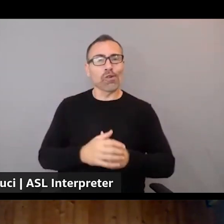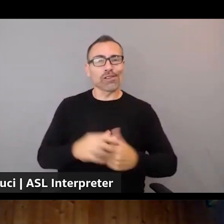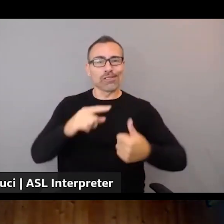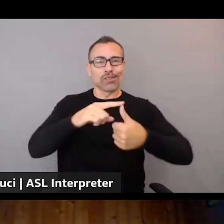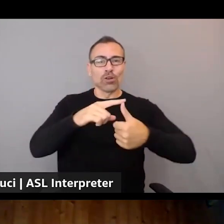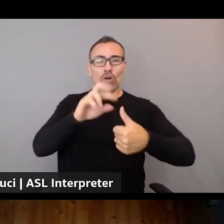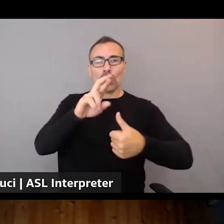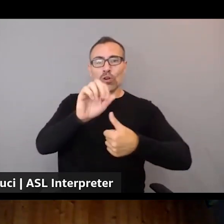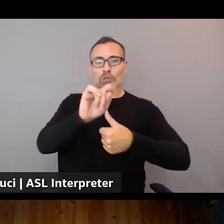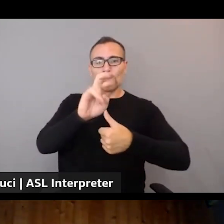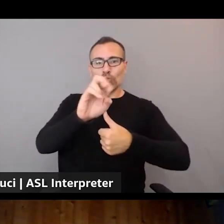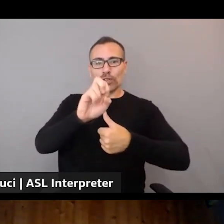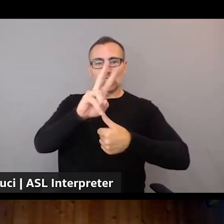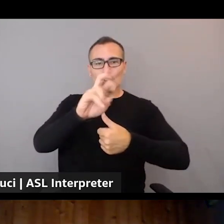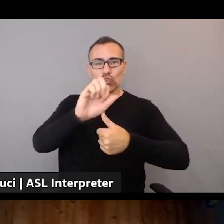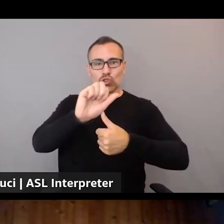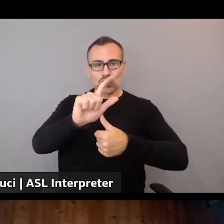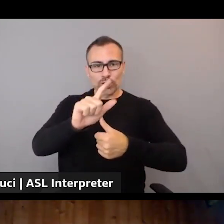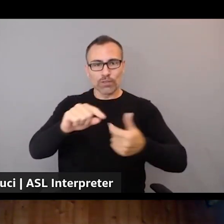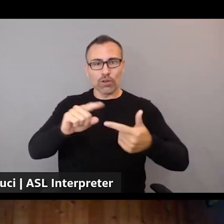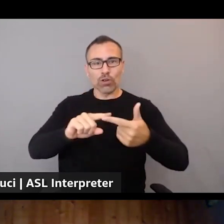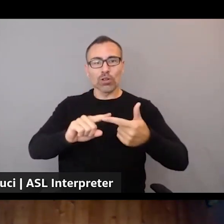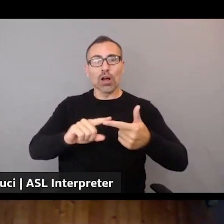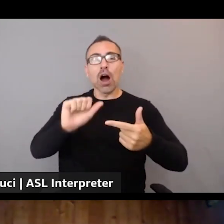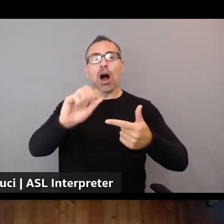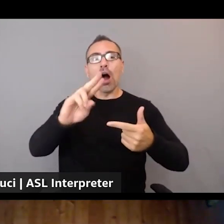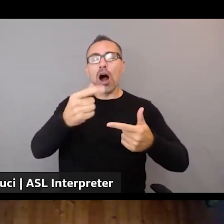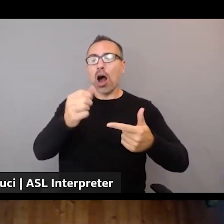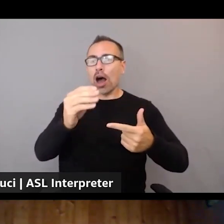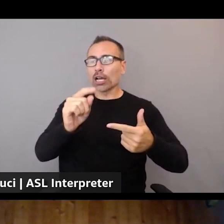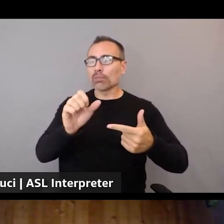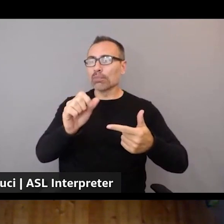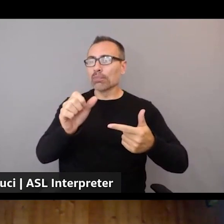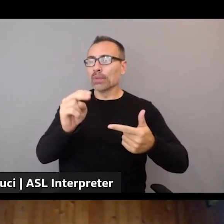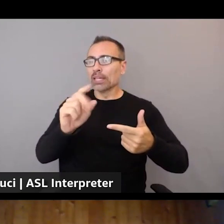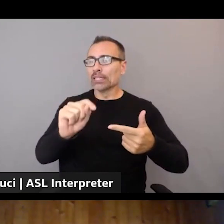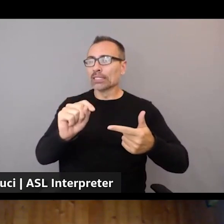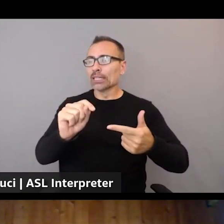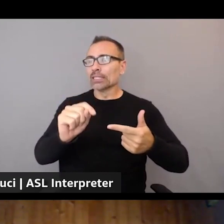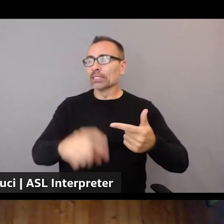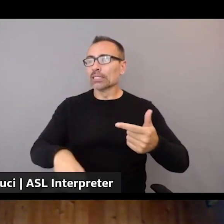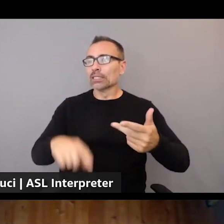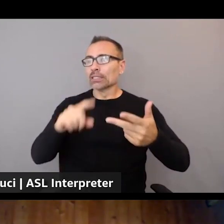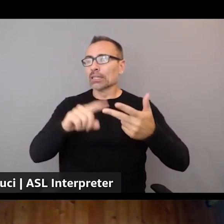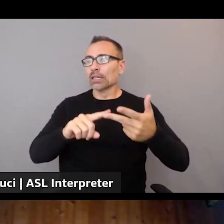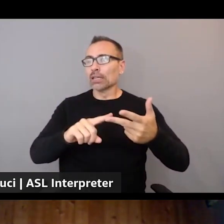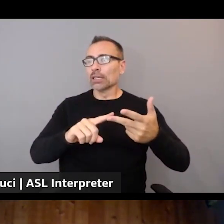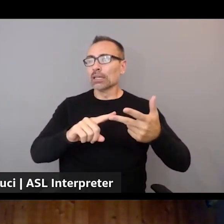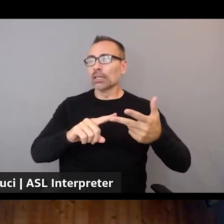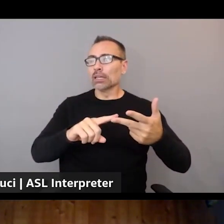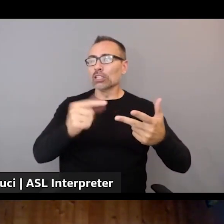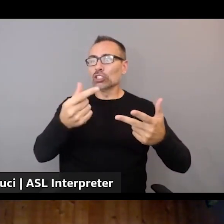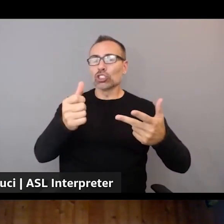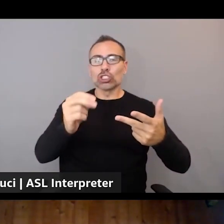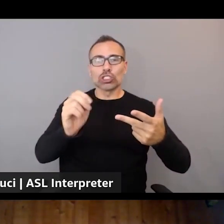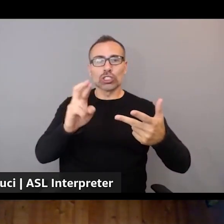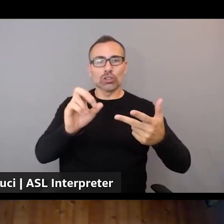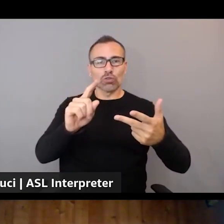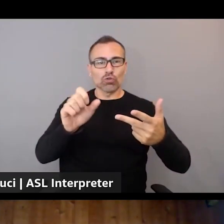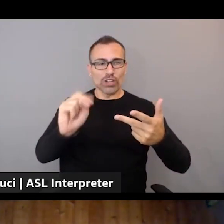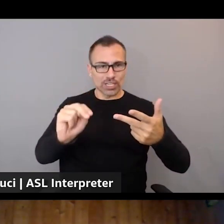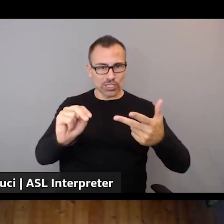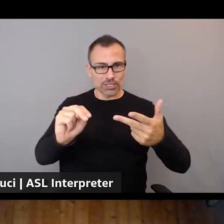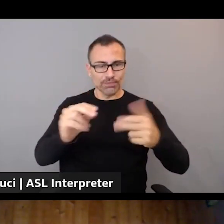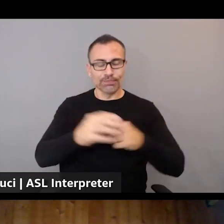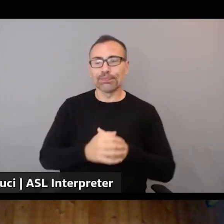fancy. Basically, what this enables is, I think, in some of the questions that we had when Harshal was up was, how do we connect this to our